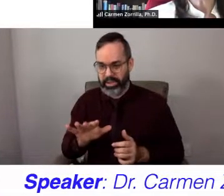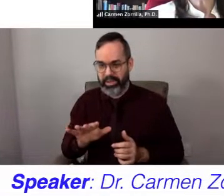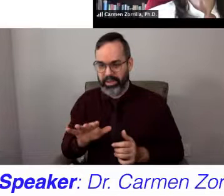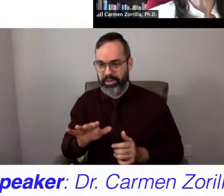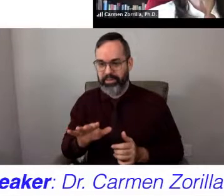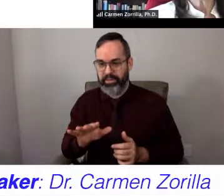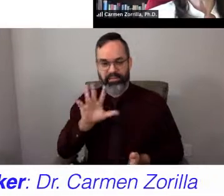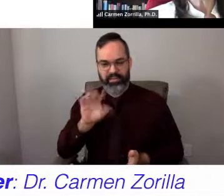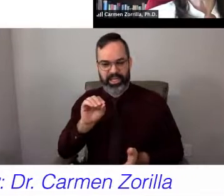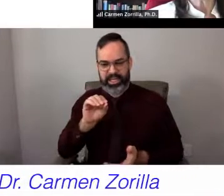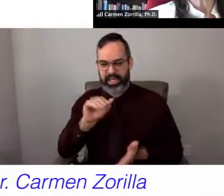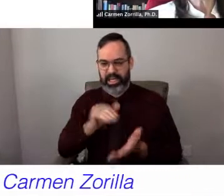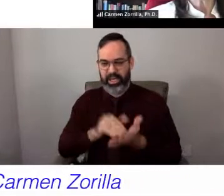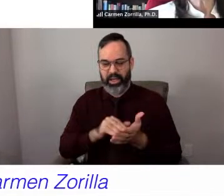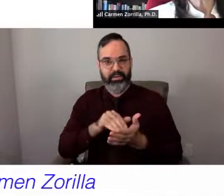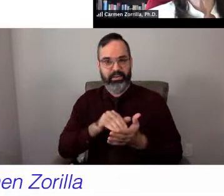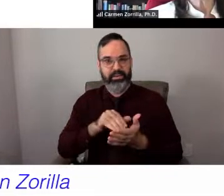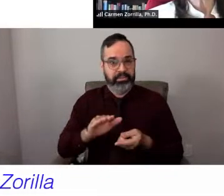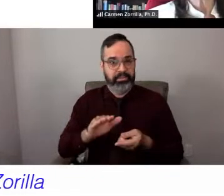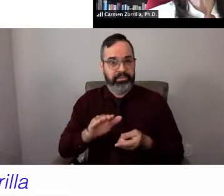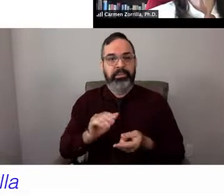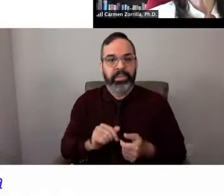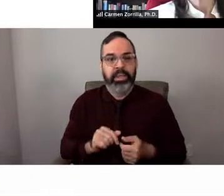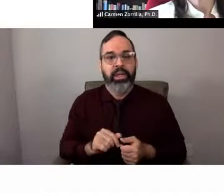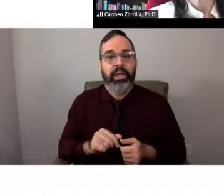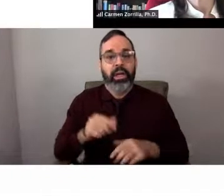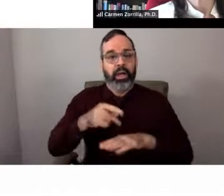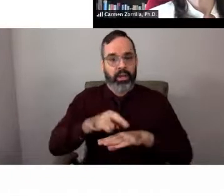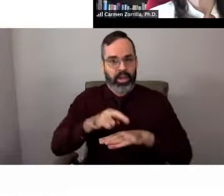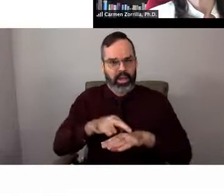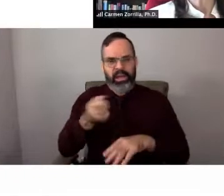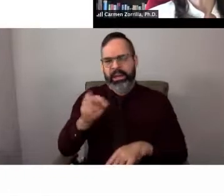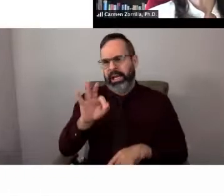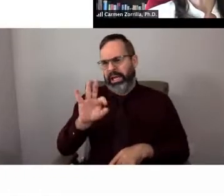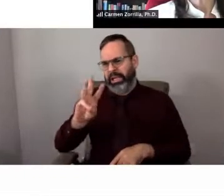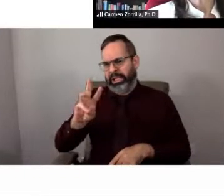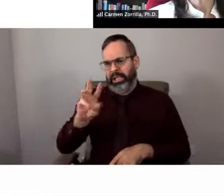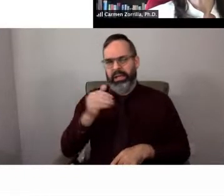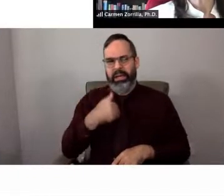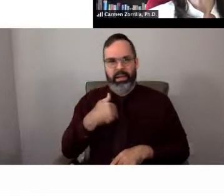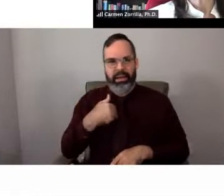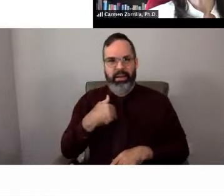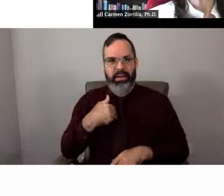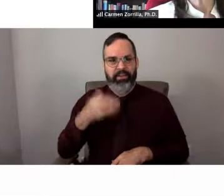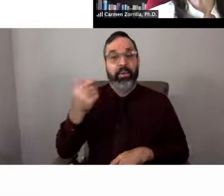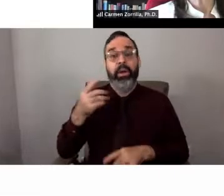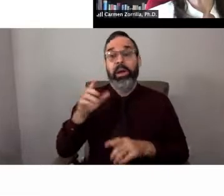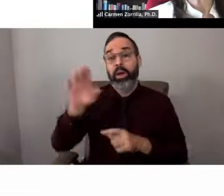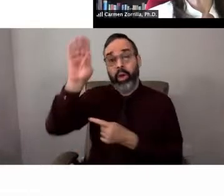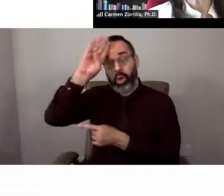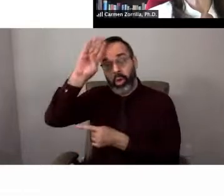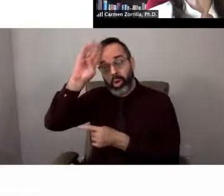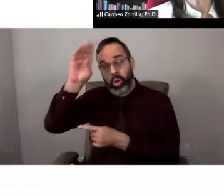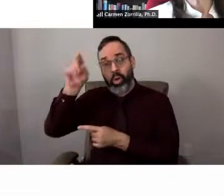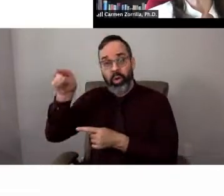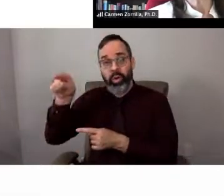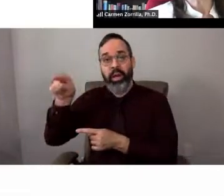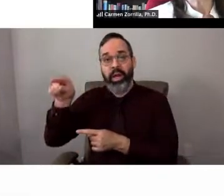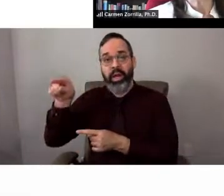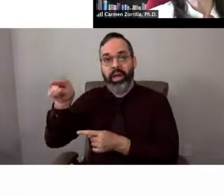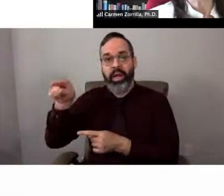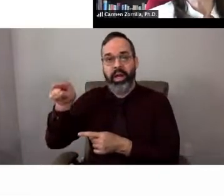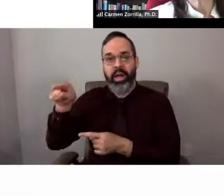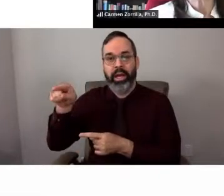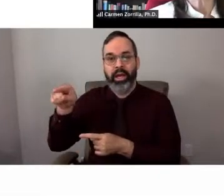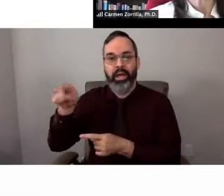Rico eliminated mother to infant transmission in 1996. And Cuba was declared in